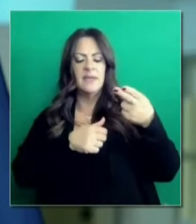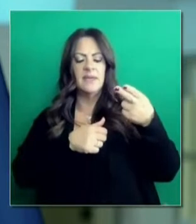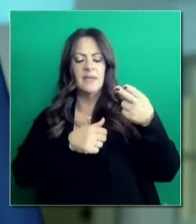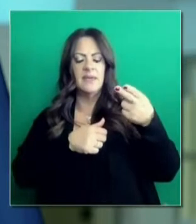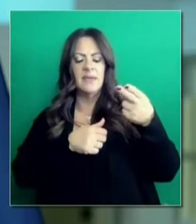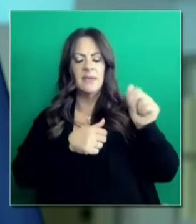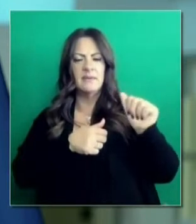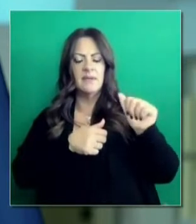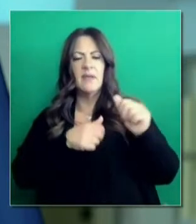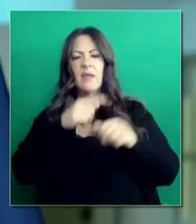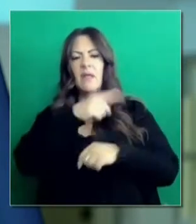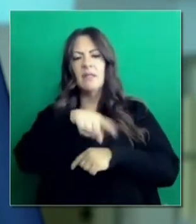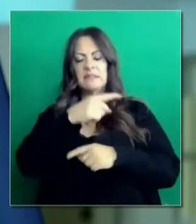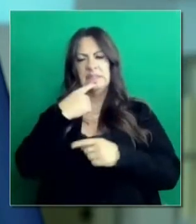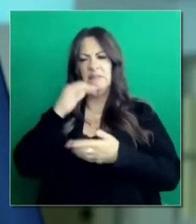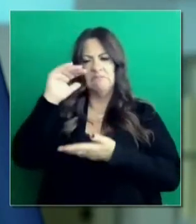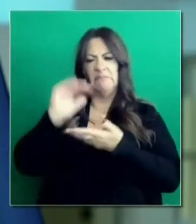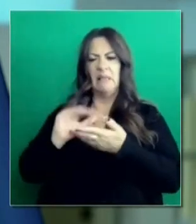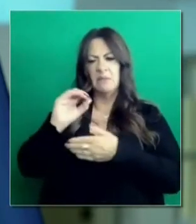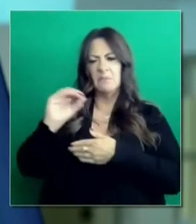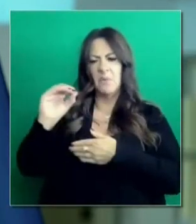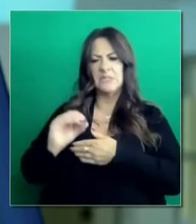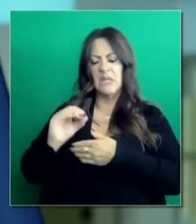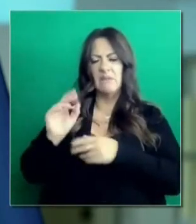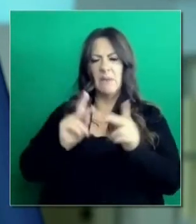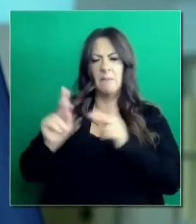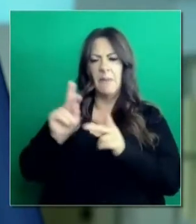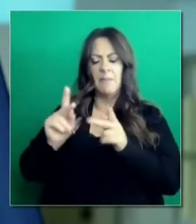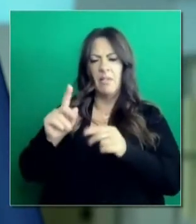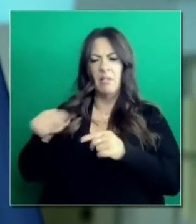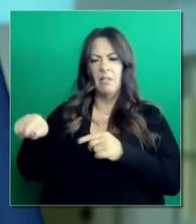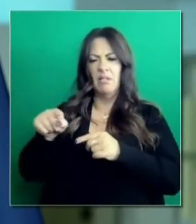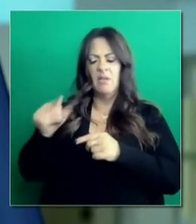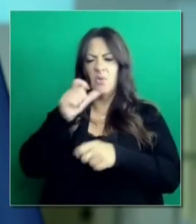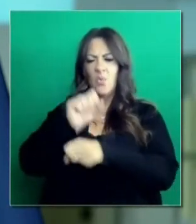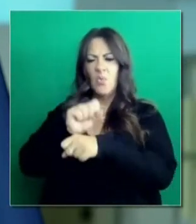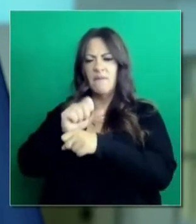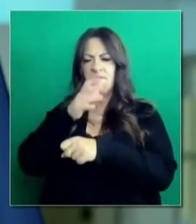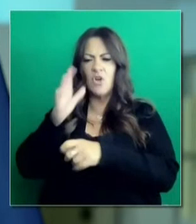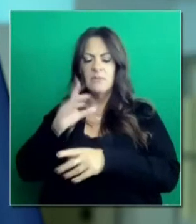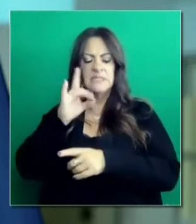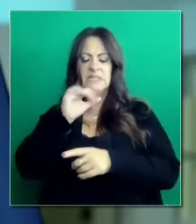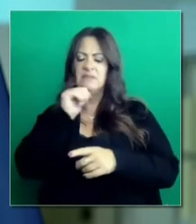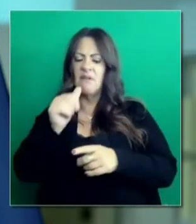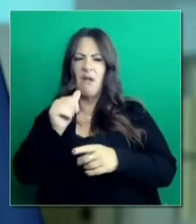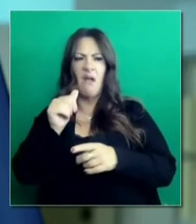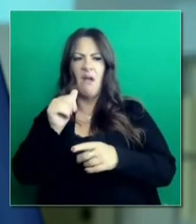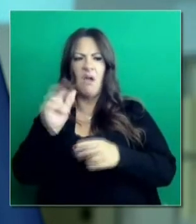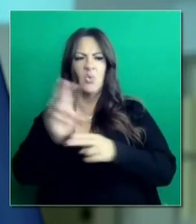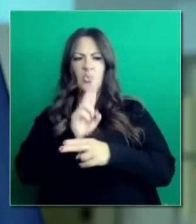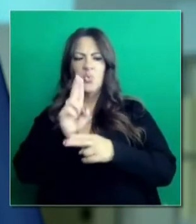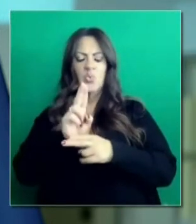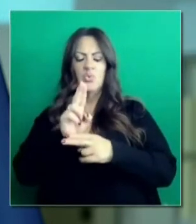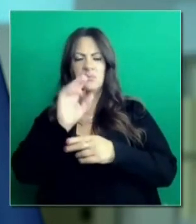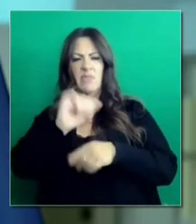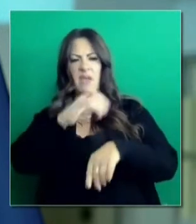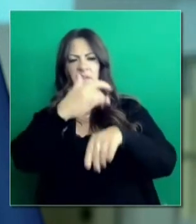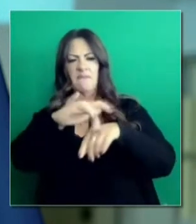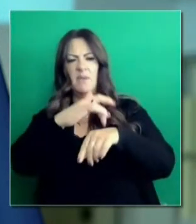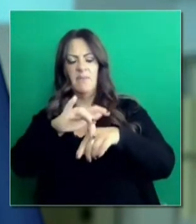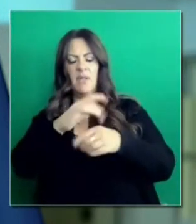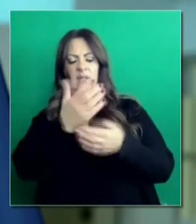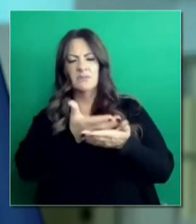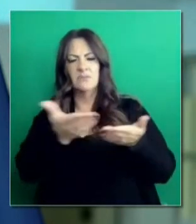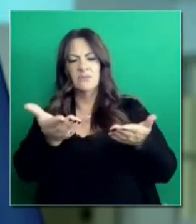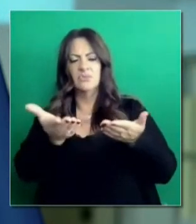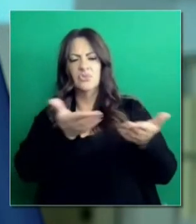of course, the estimate of the number of farm workers who have tested positive since Housing for the Harvest was announced is in the tens of thousands. So we